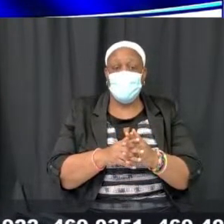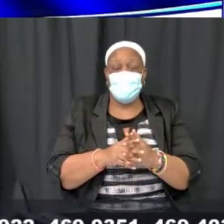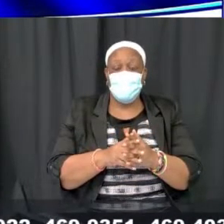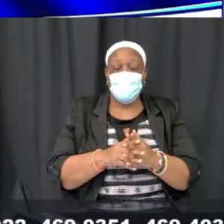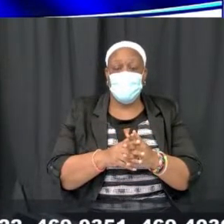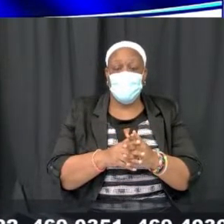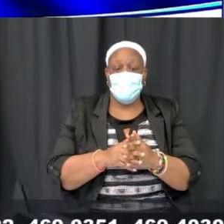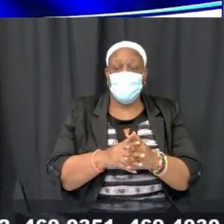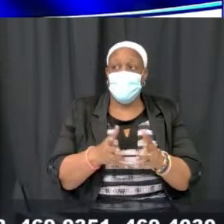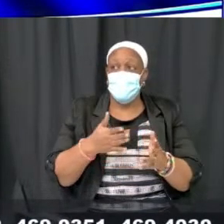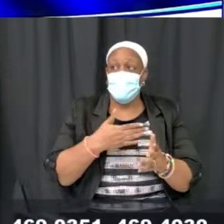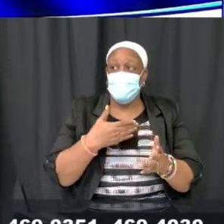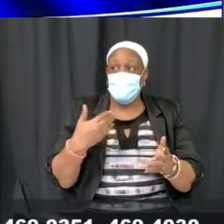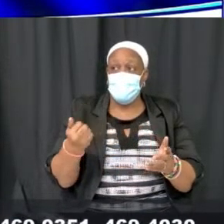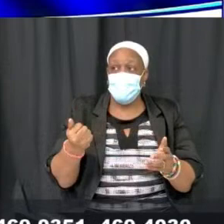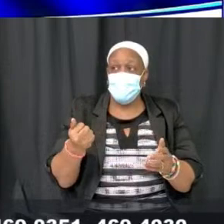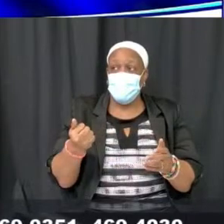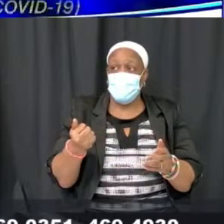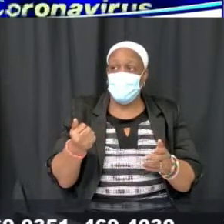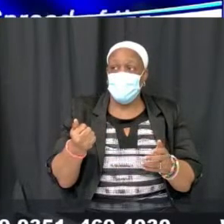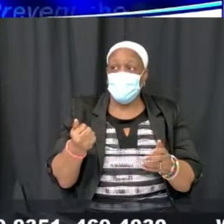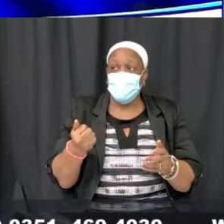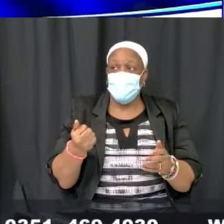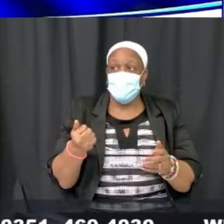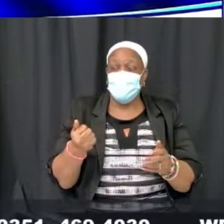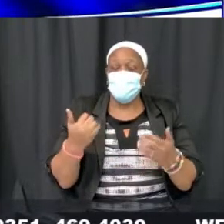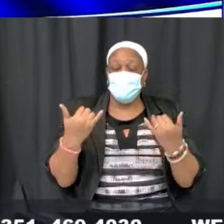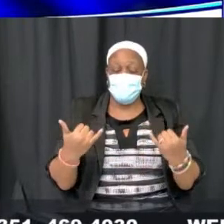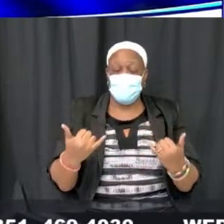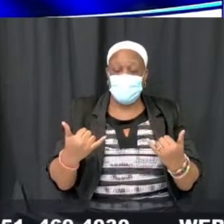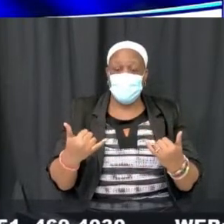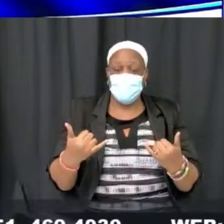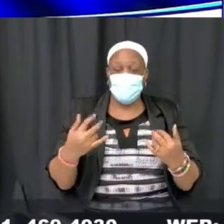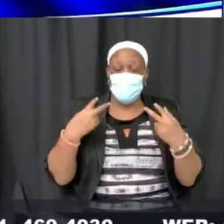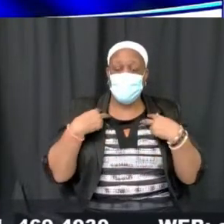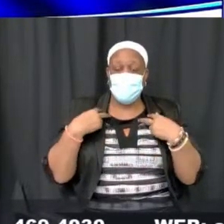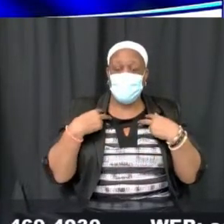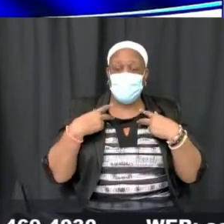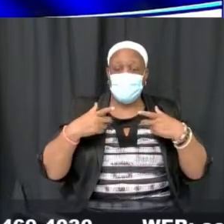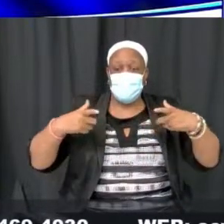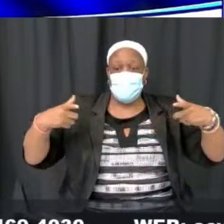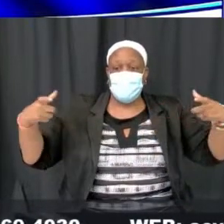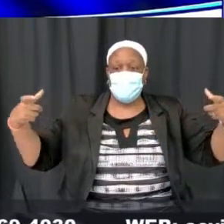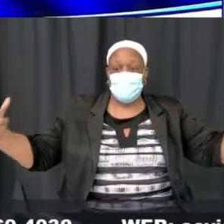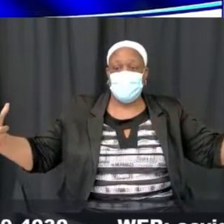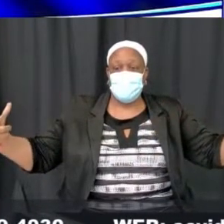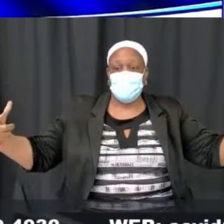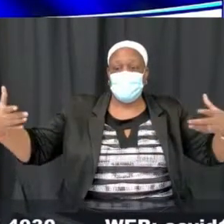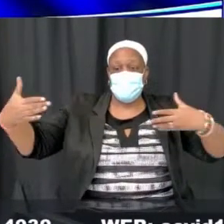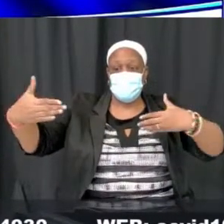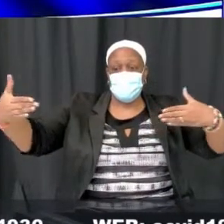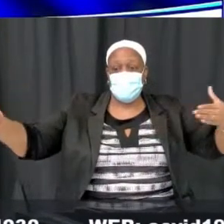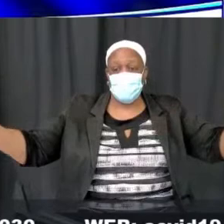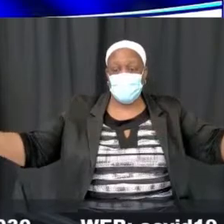food, and they will be donating this container full of food through NEMA for the general